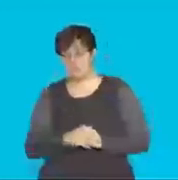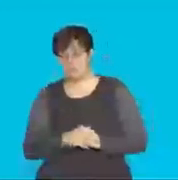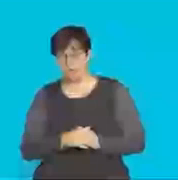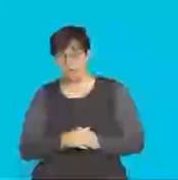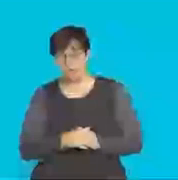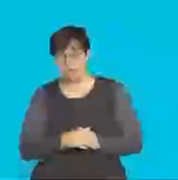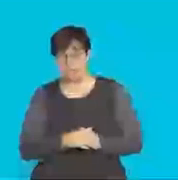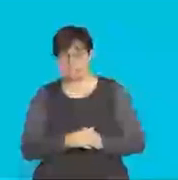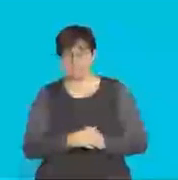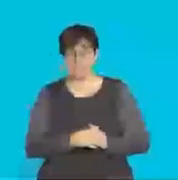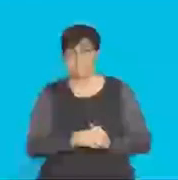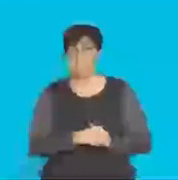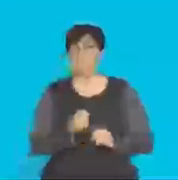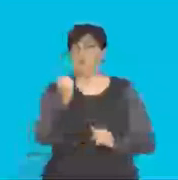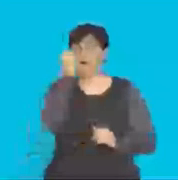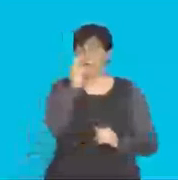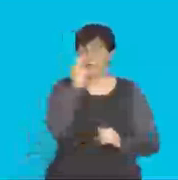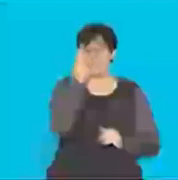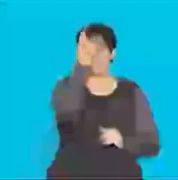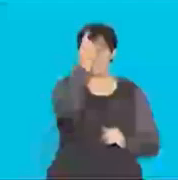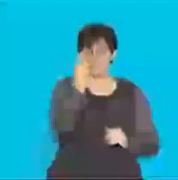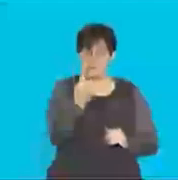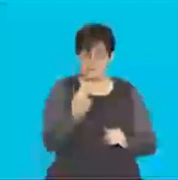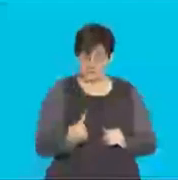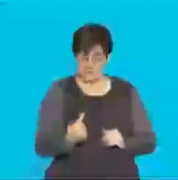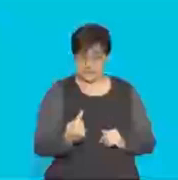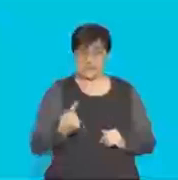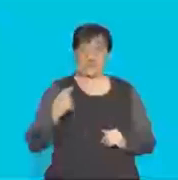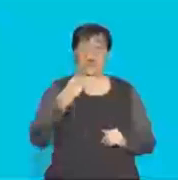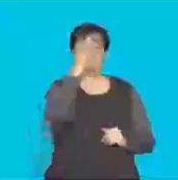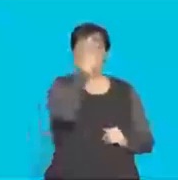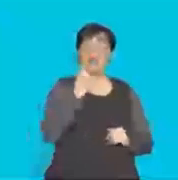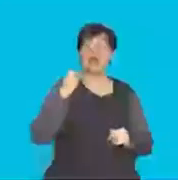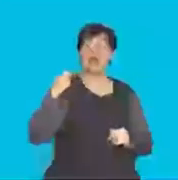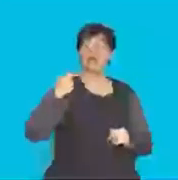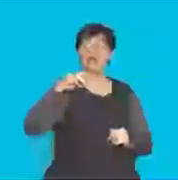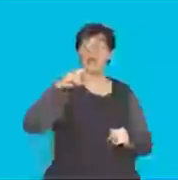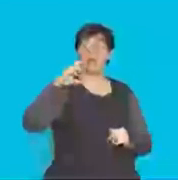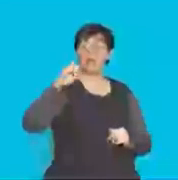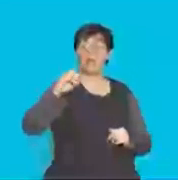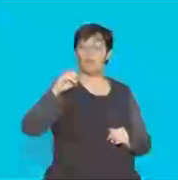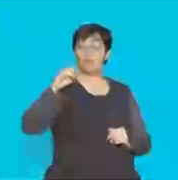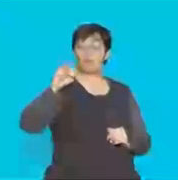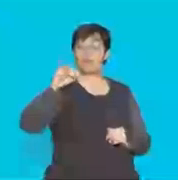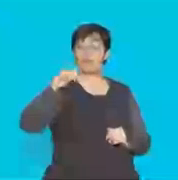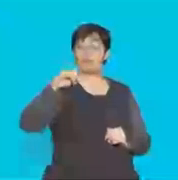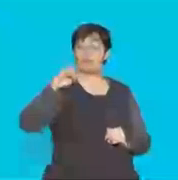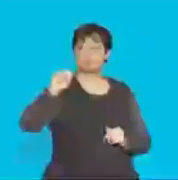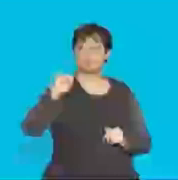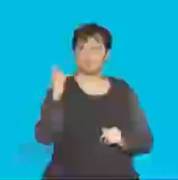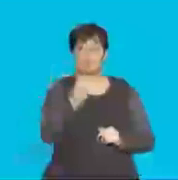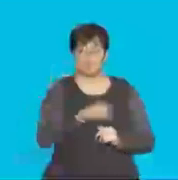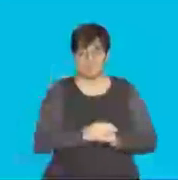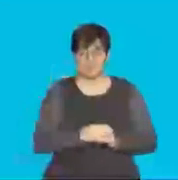that here we need to understand what the possible genotypes for black are. So black has two possible genotypes because